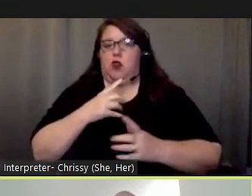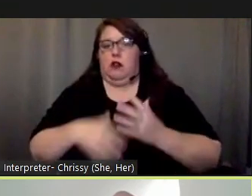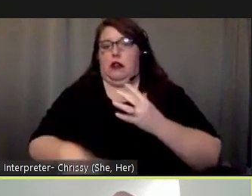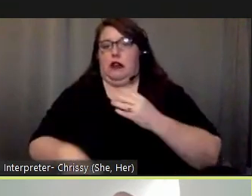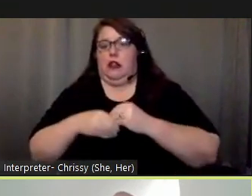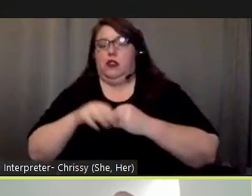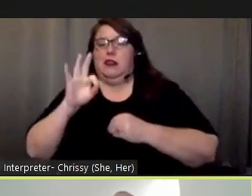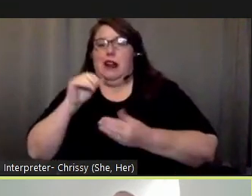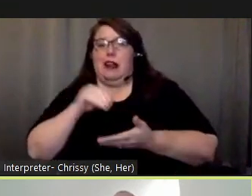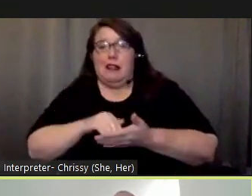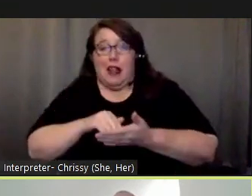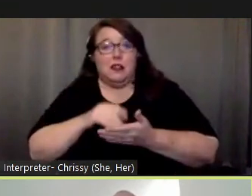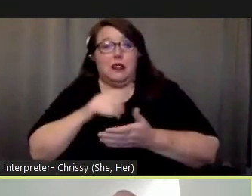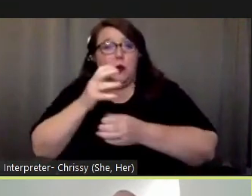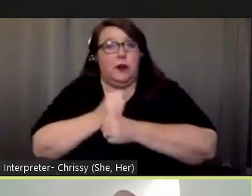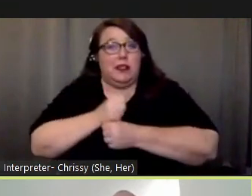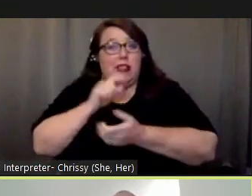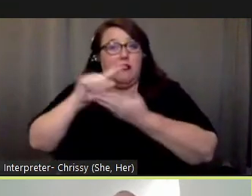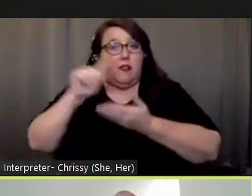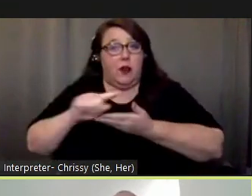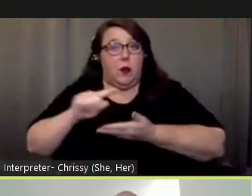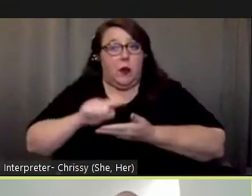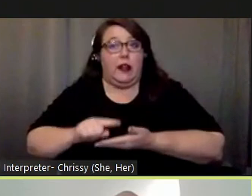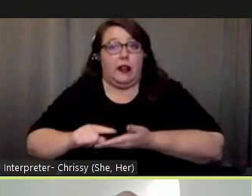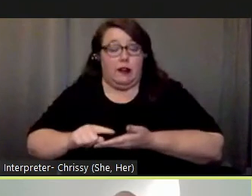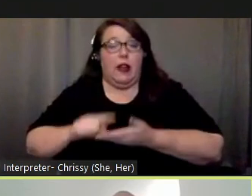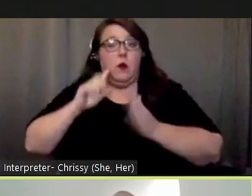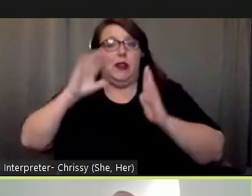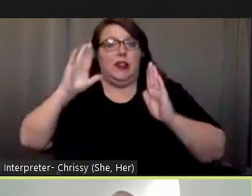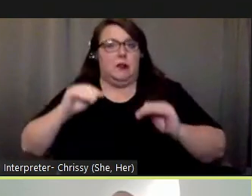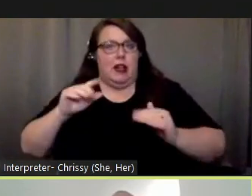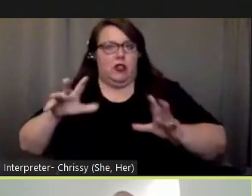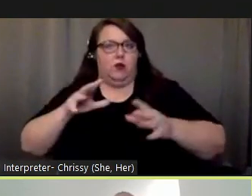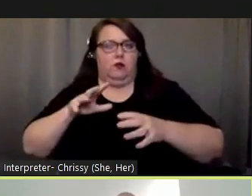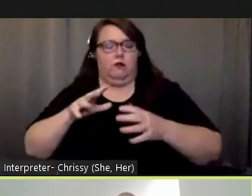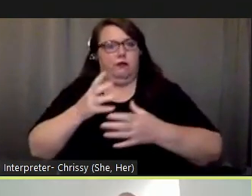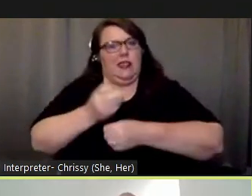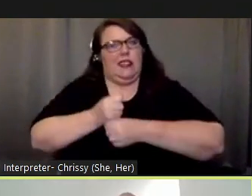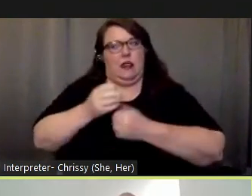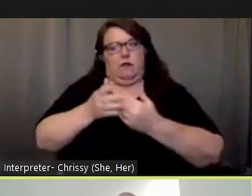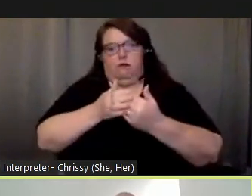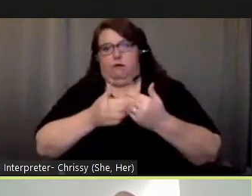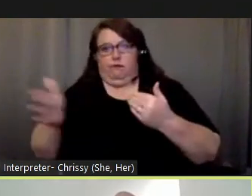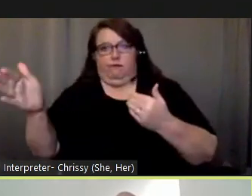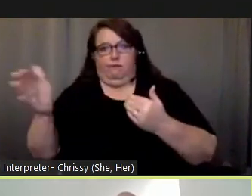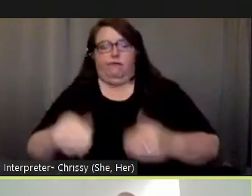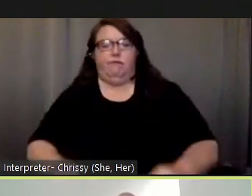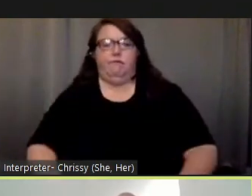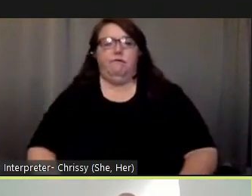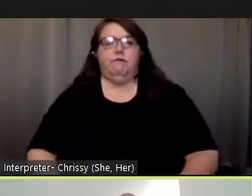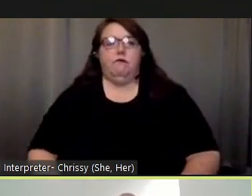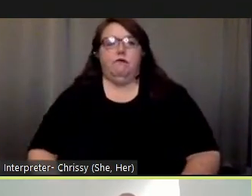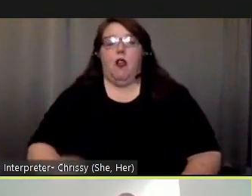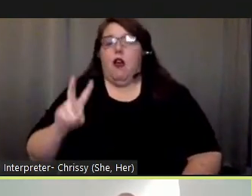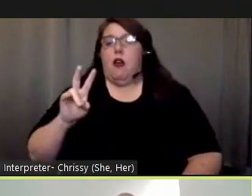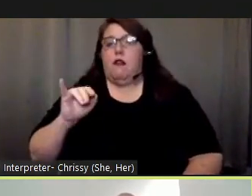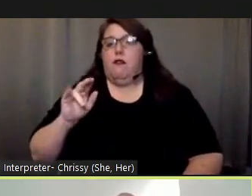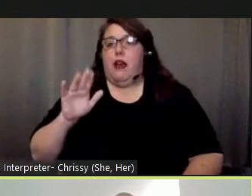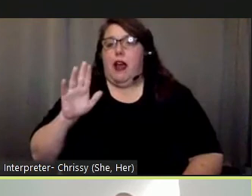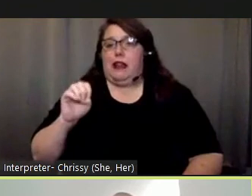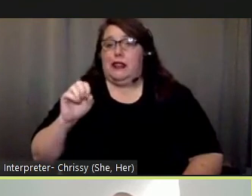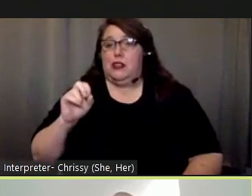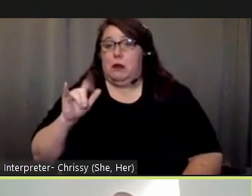doses we receive each week and expect to receive in the coming weeks. Our vaccine supply is still